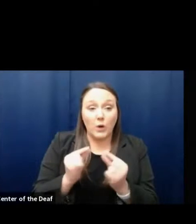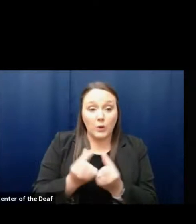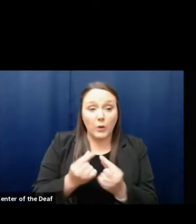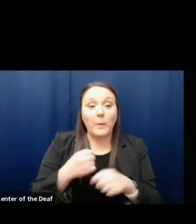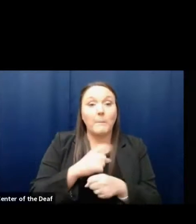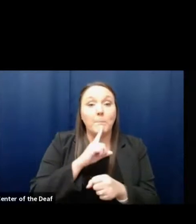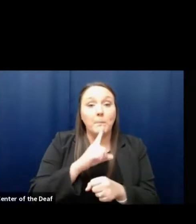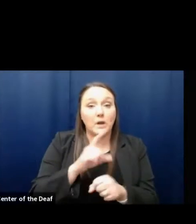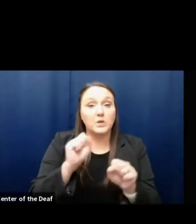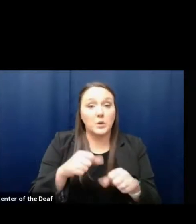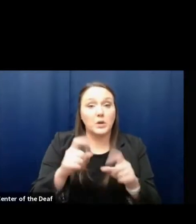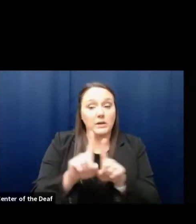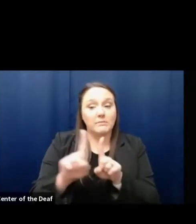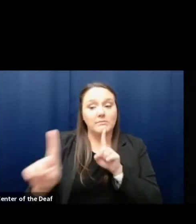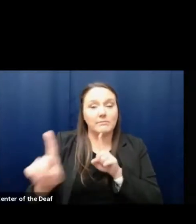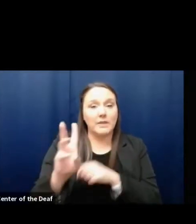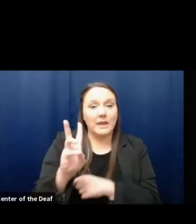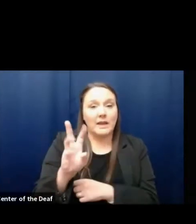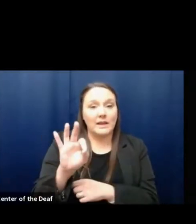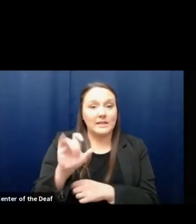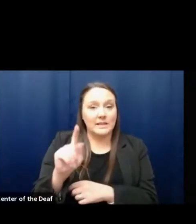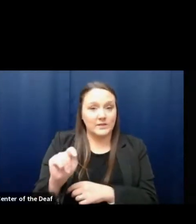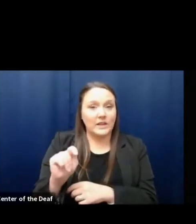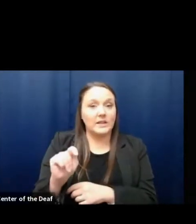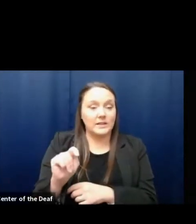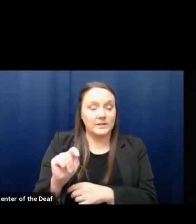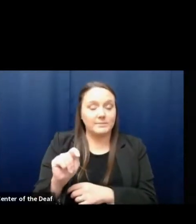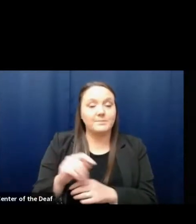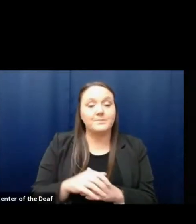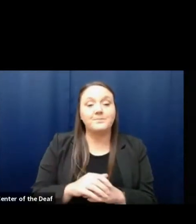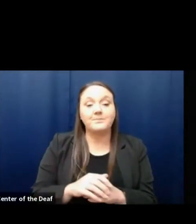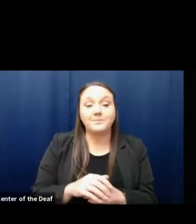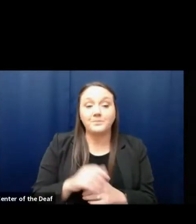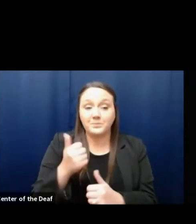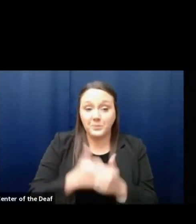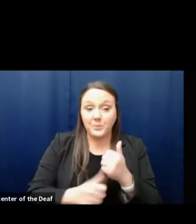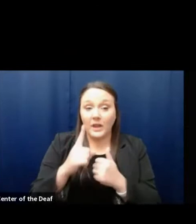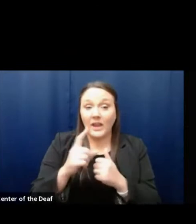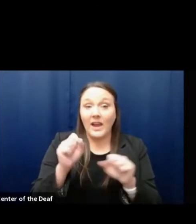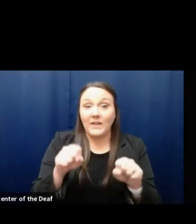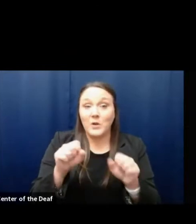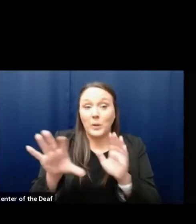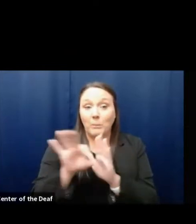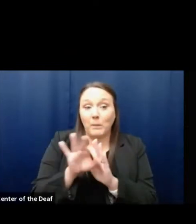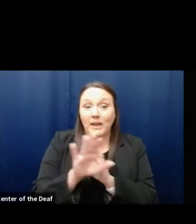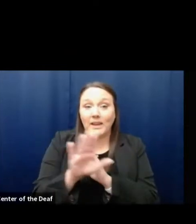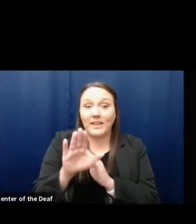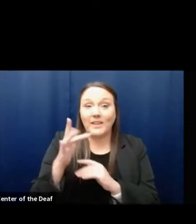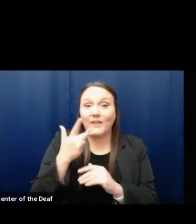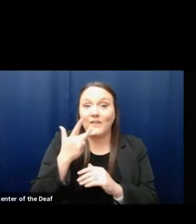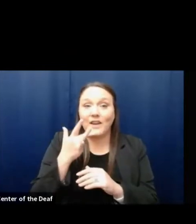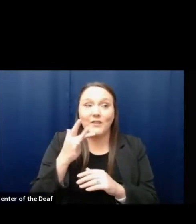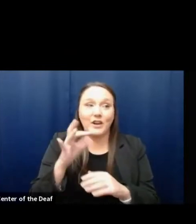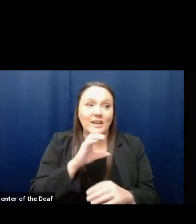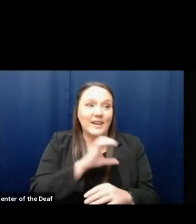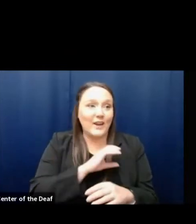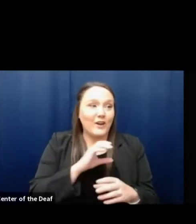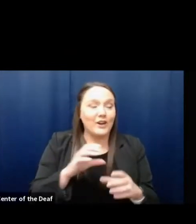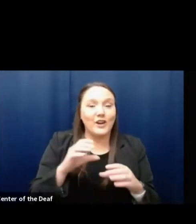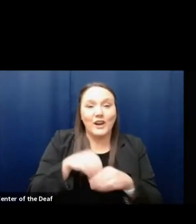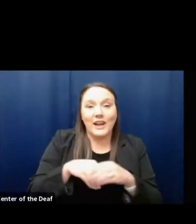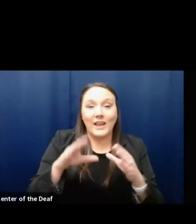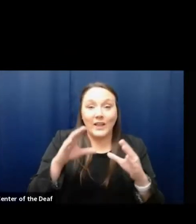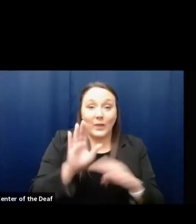can spread out at least 6 feet apart between households. Everyone can pick their favorite character in the movie and dress up as